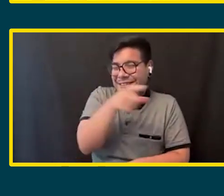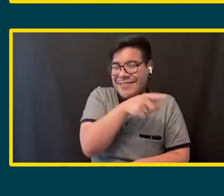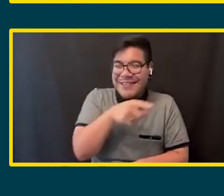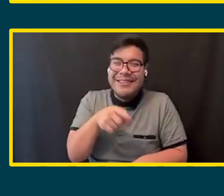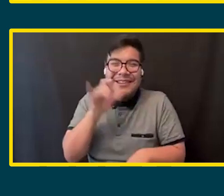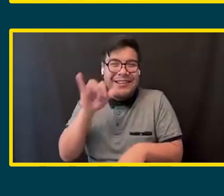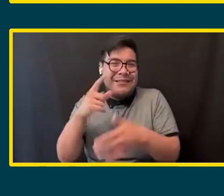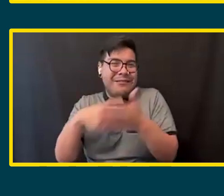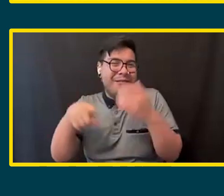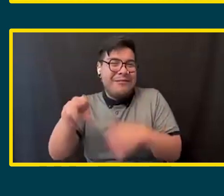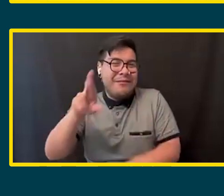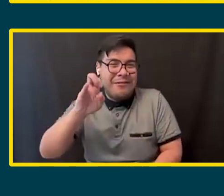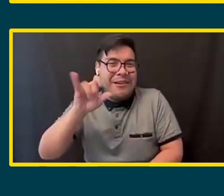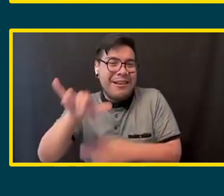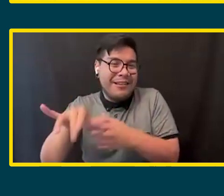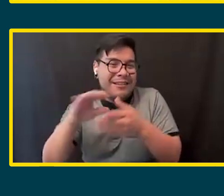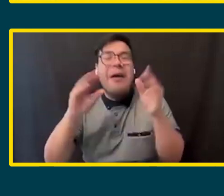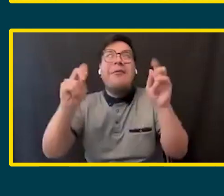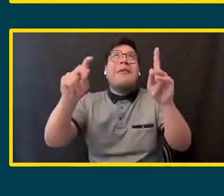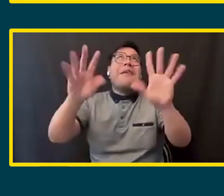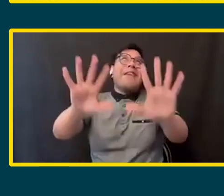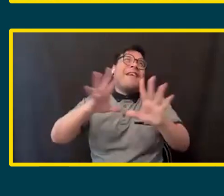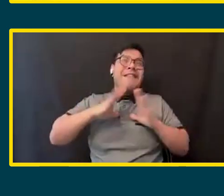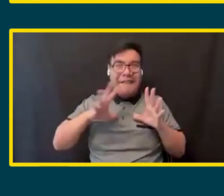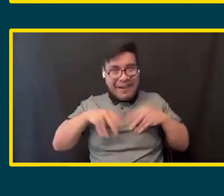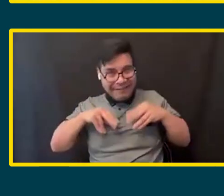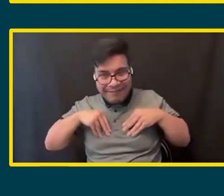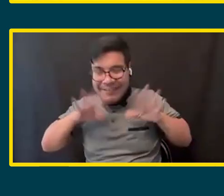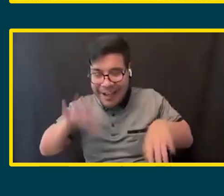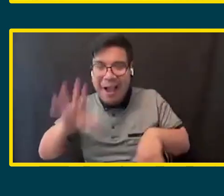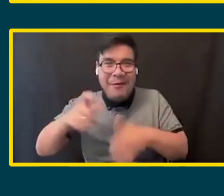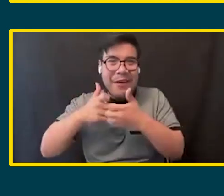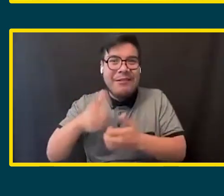Riley said I gotta follow him on TikTok. Okay, fine. I'll follow you on TikTok. Thank you for being